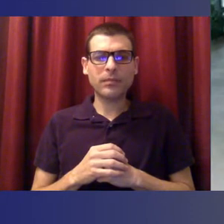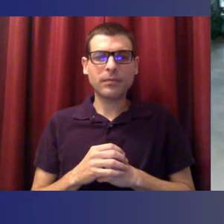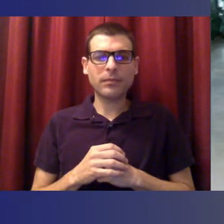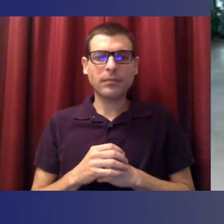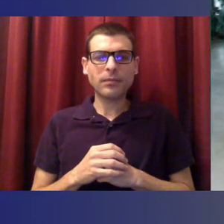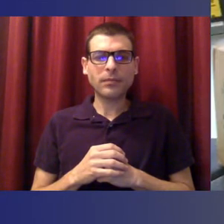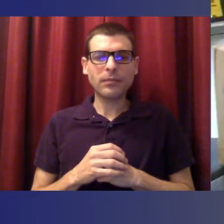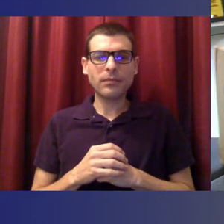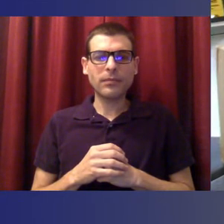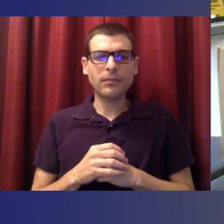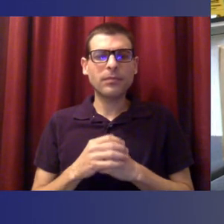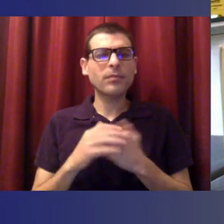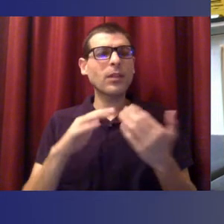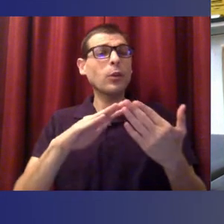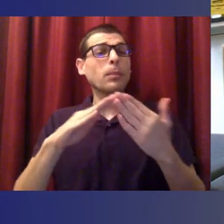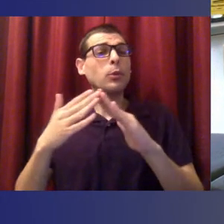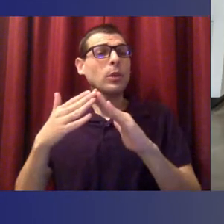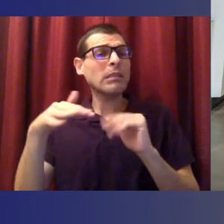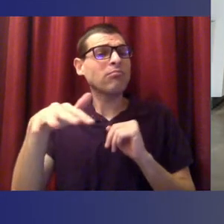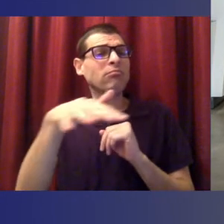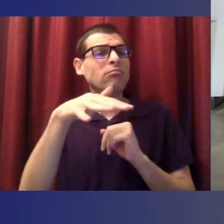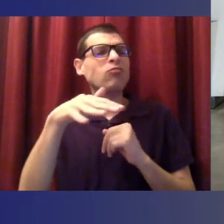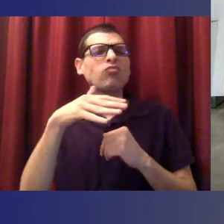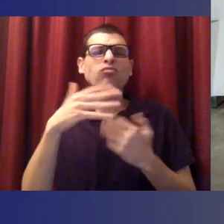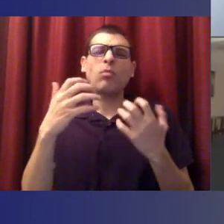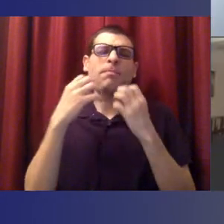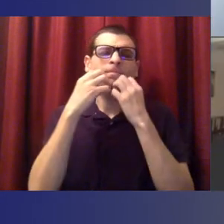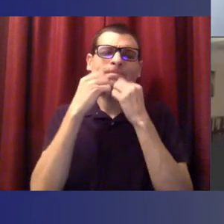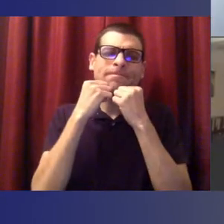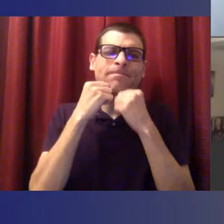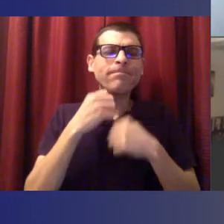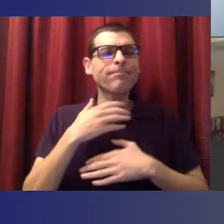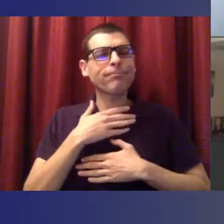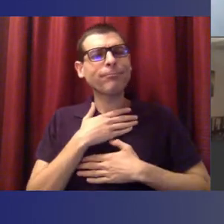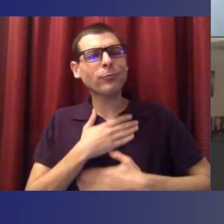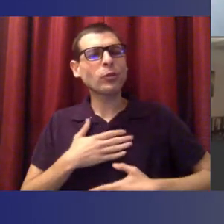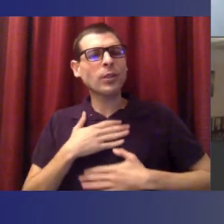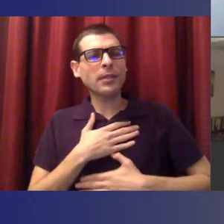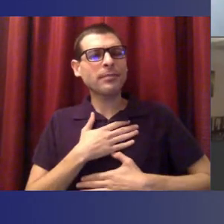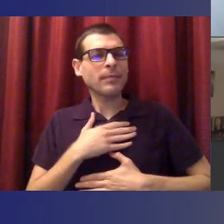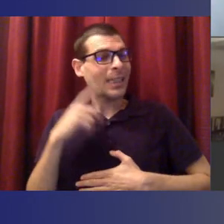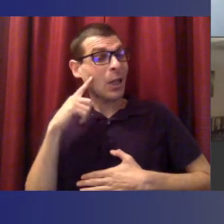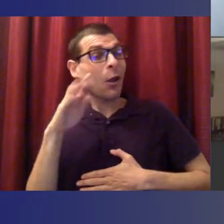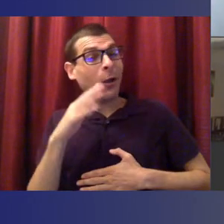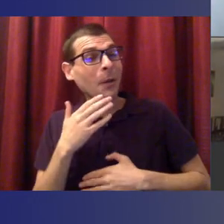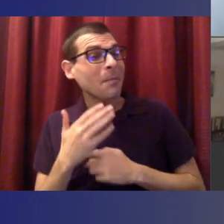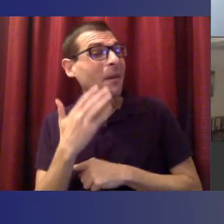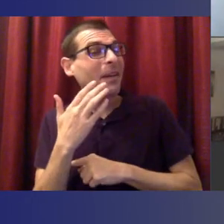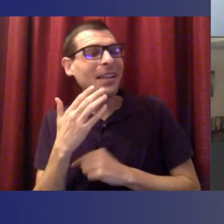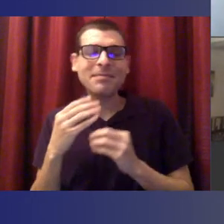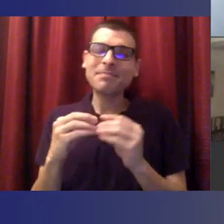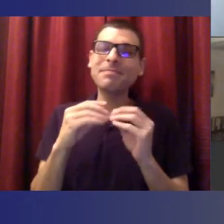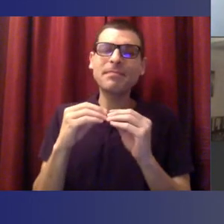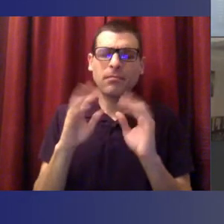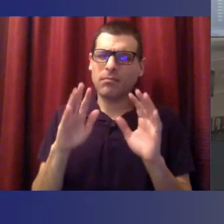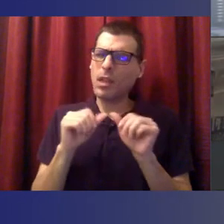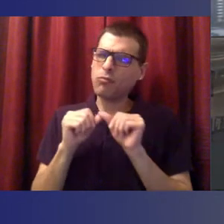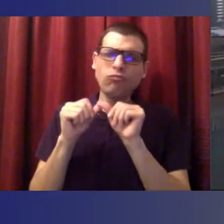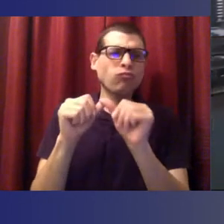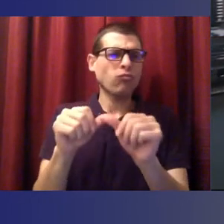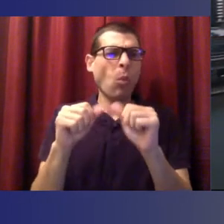To appreciate our community. Good morning, everyone. And to carry on with county